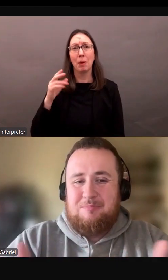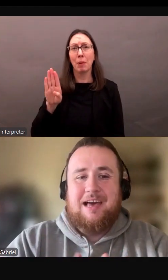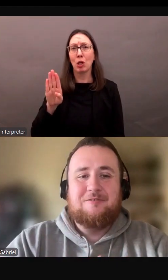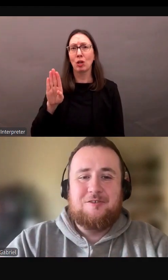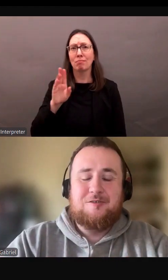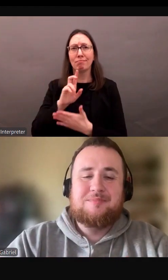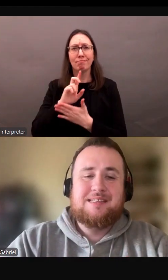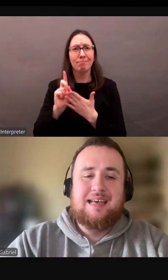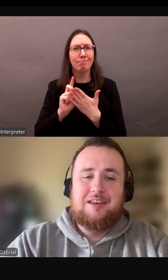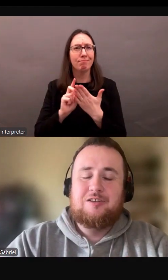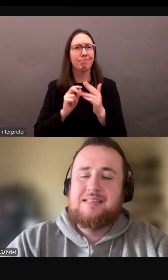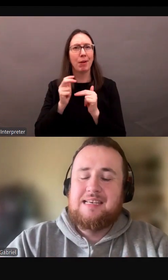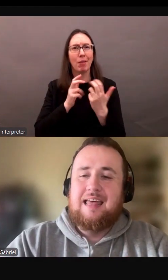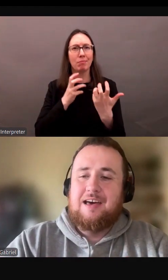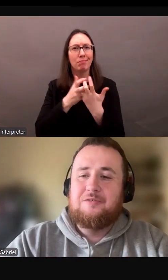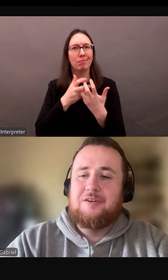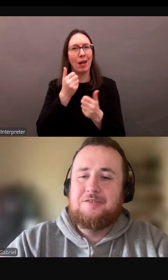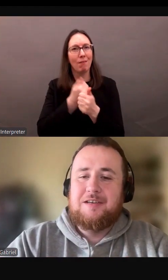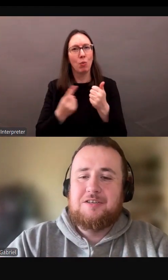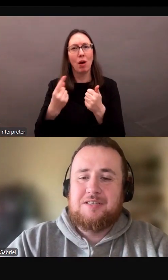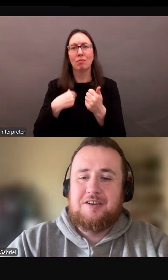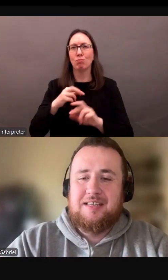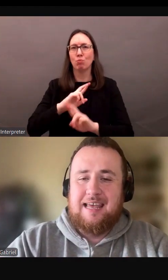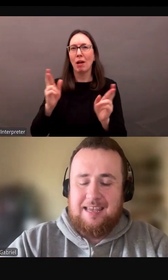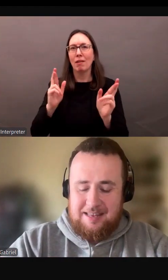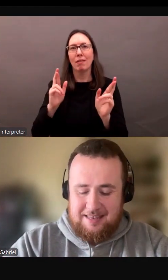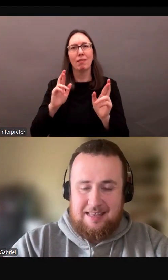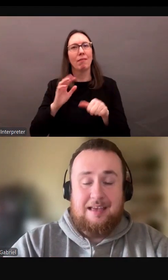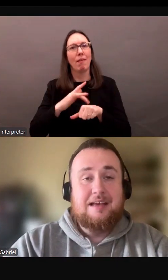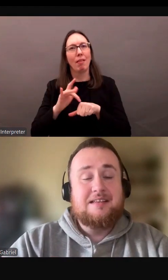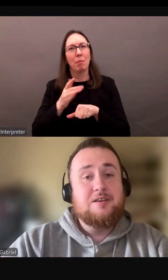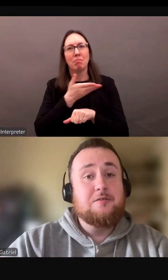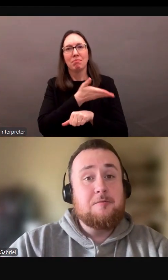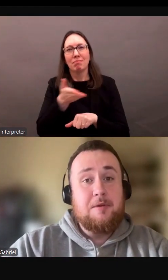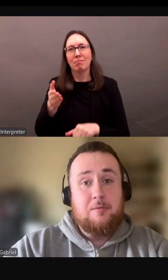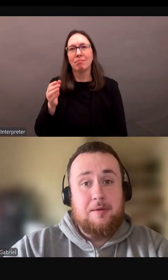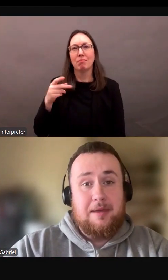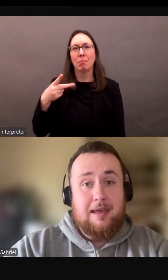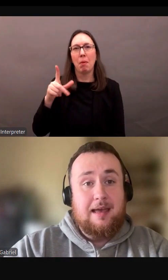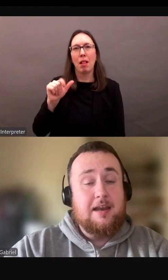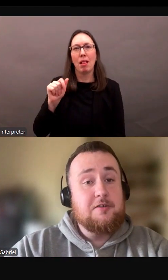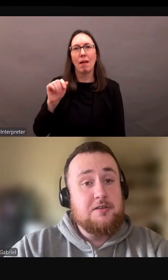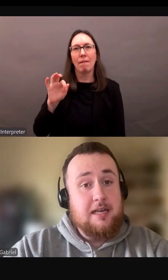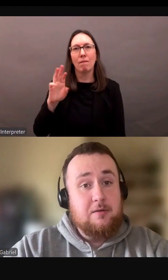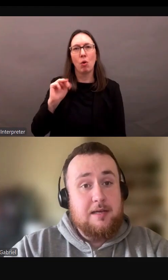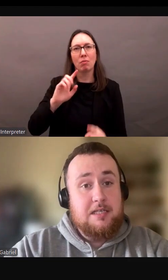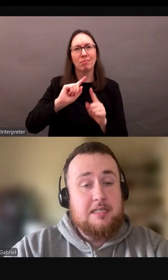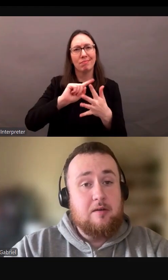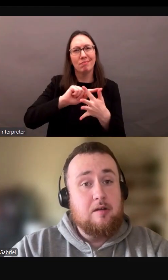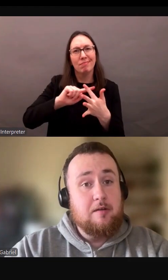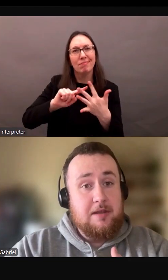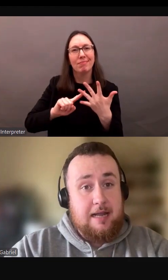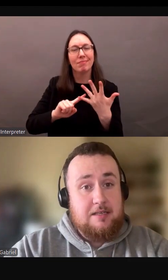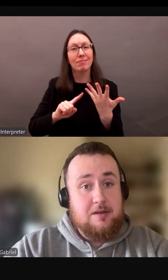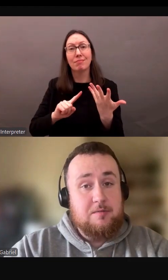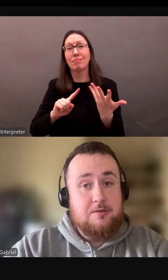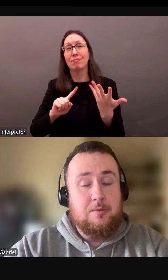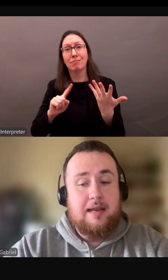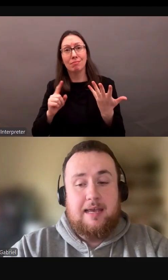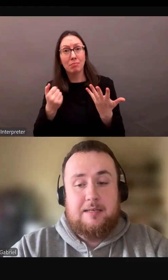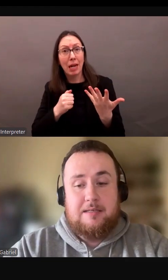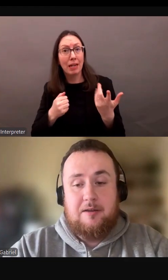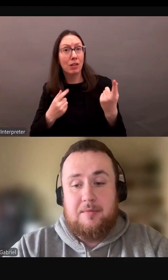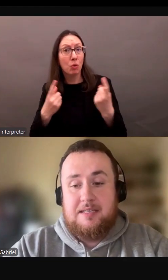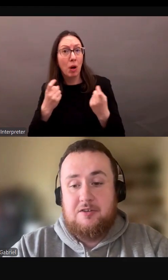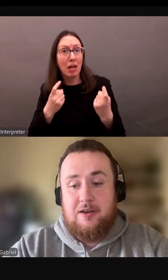multiple platforms, and you'll see a lot of fun features here today. So if you bear with me, and if there's any questions, I would love to answer them just while